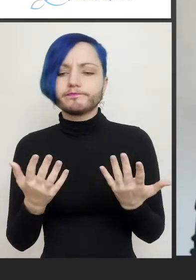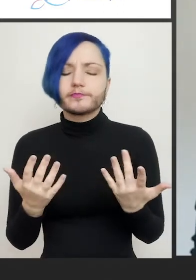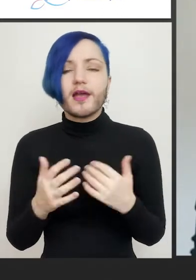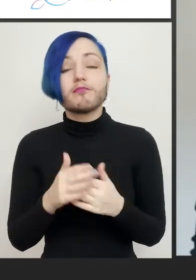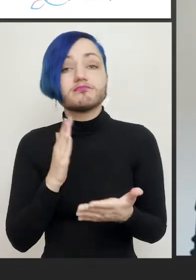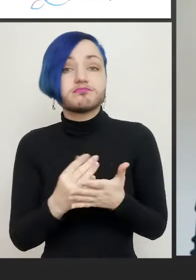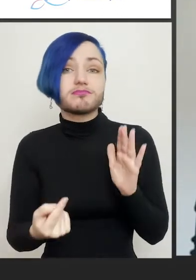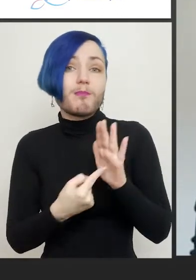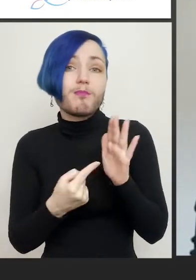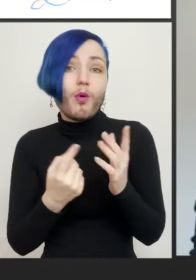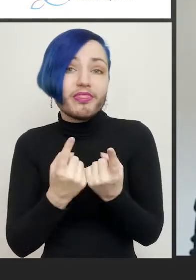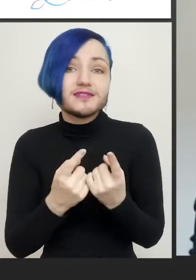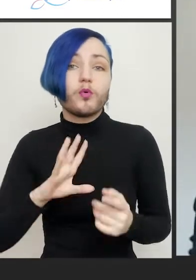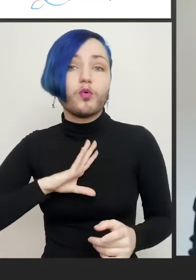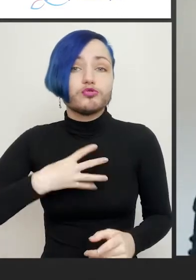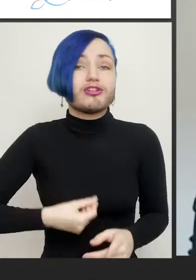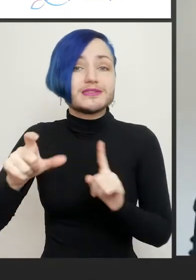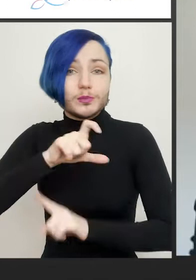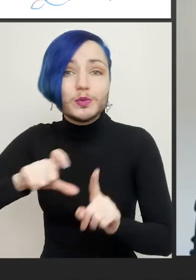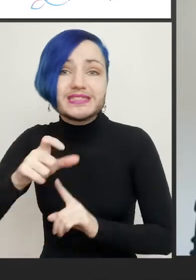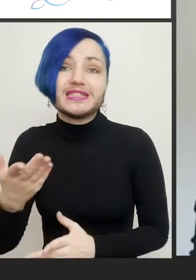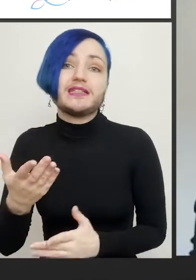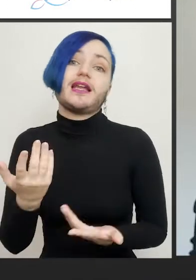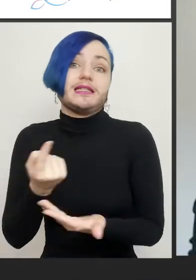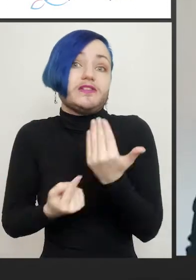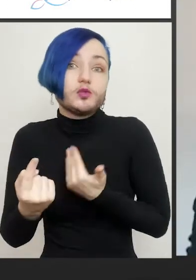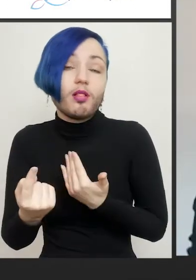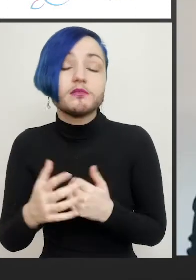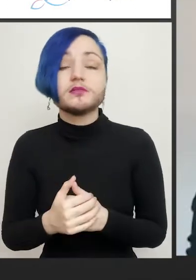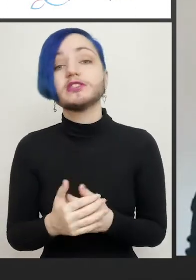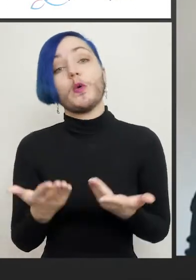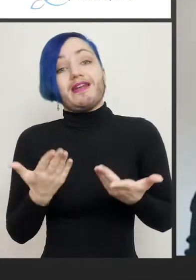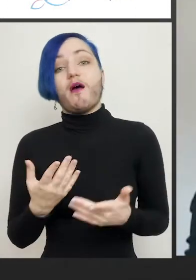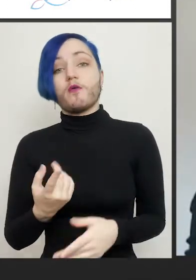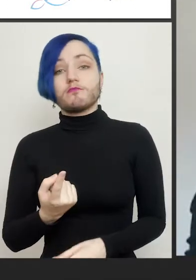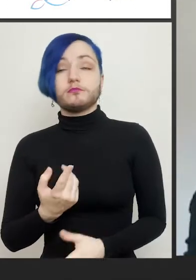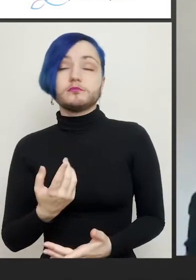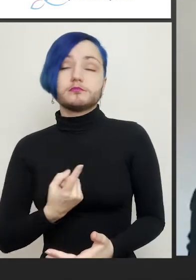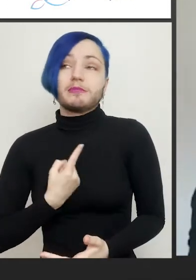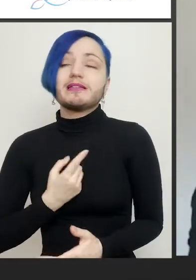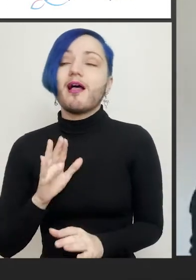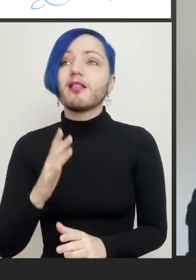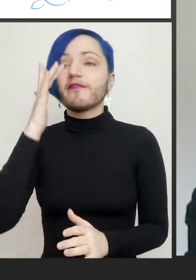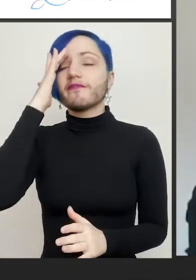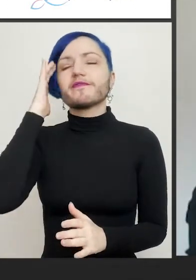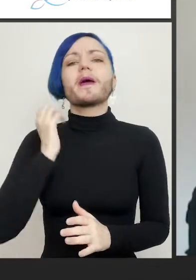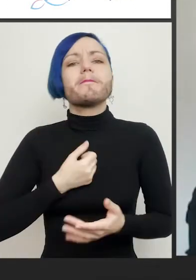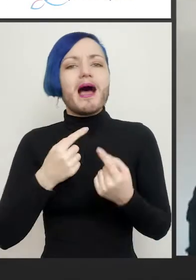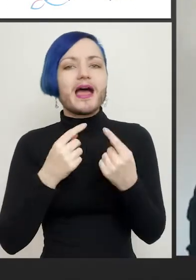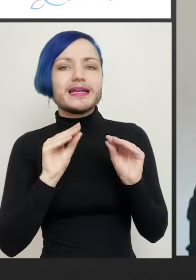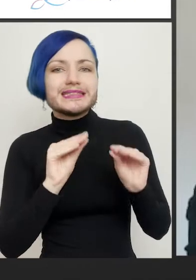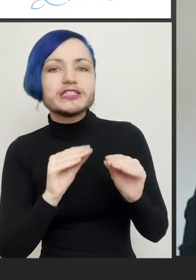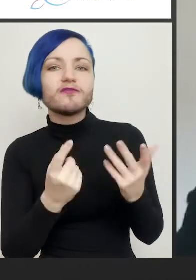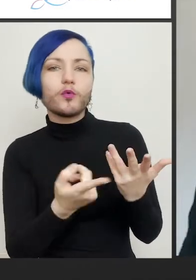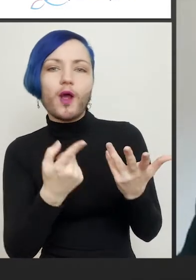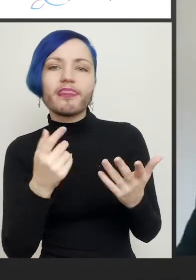for trans people and communities, you know, this is actually something that I've now started to build into the teaching that I give to fellow